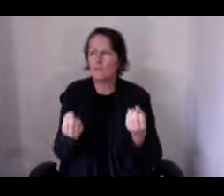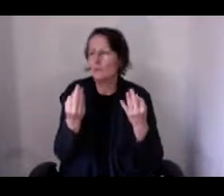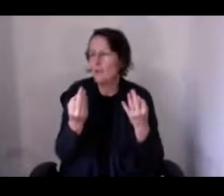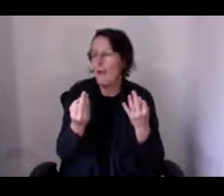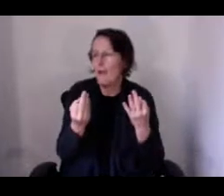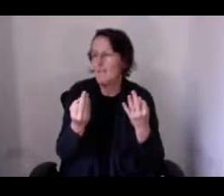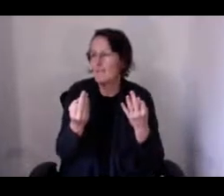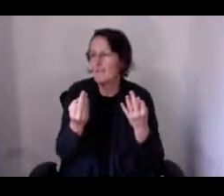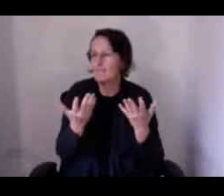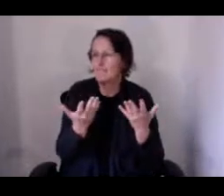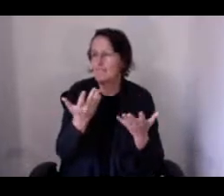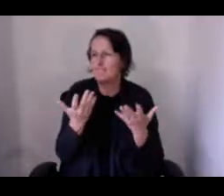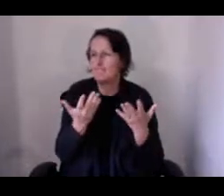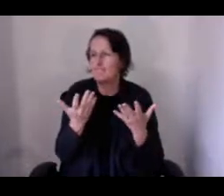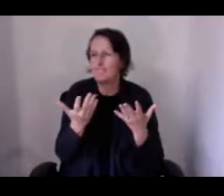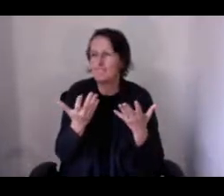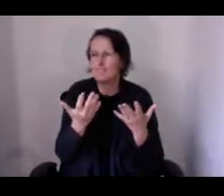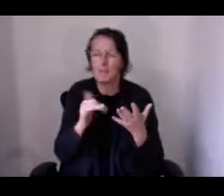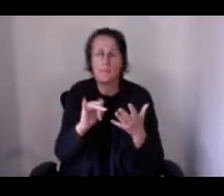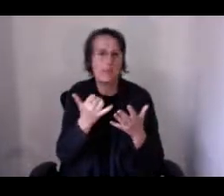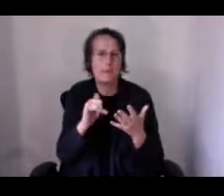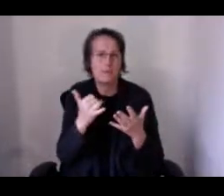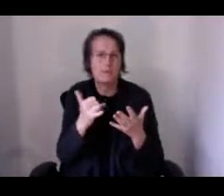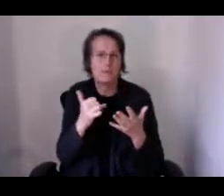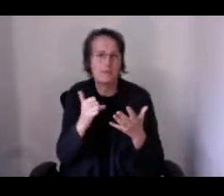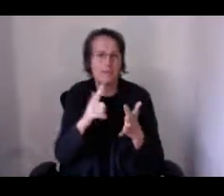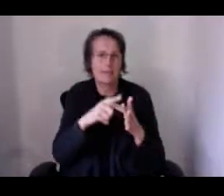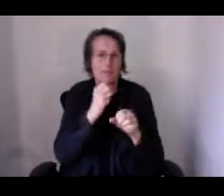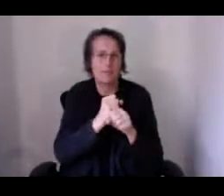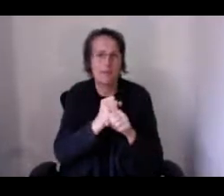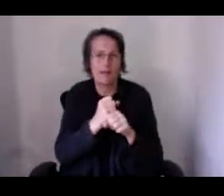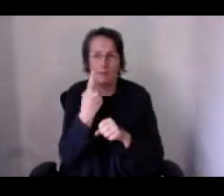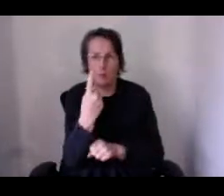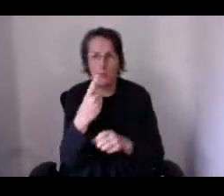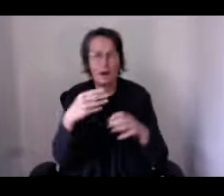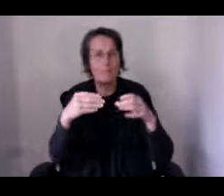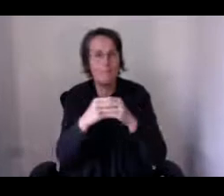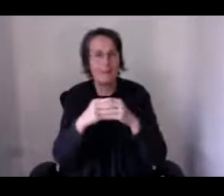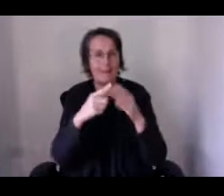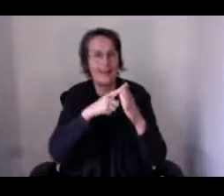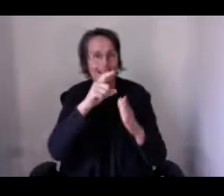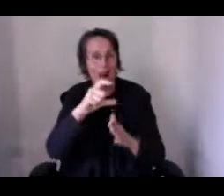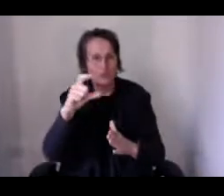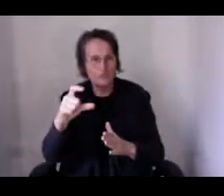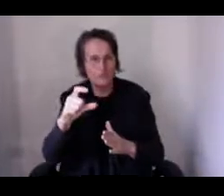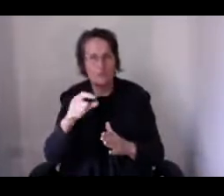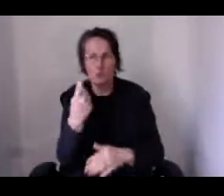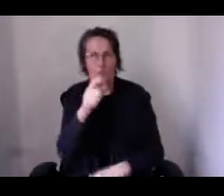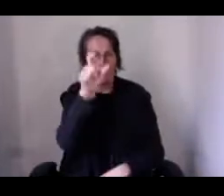like they might have established a bank account, but there still will have to be someone who takes responsibility for it. You can,